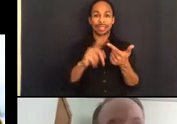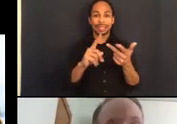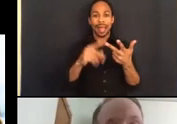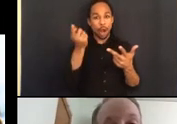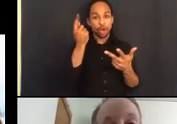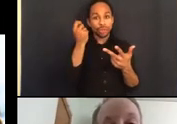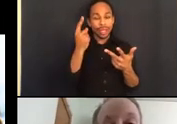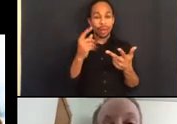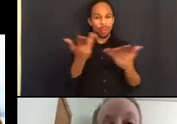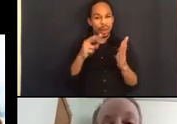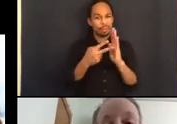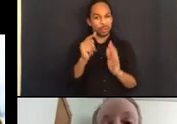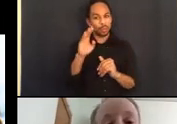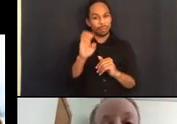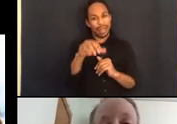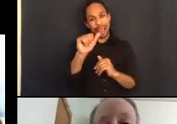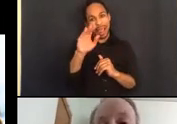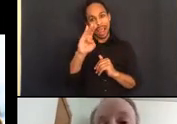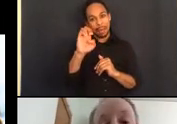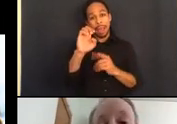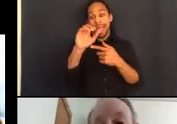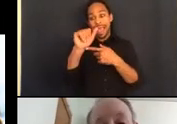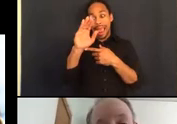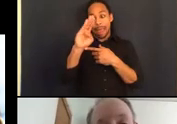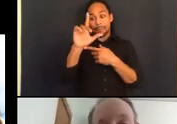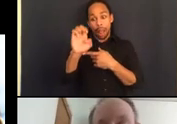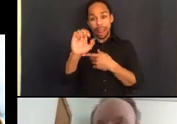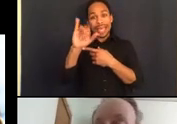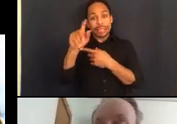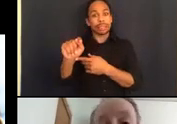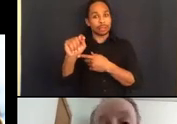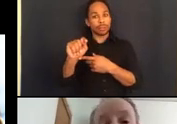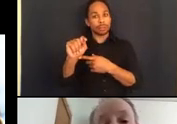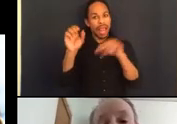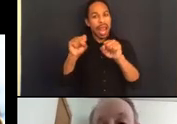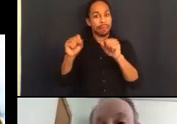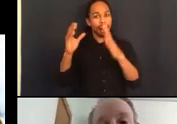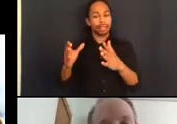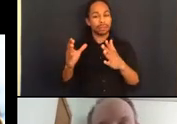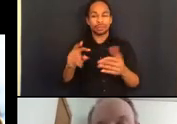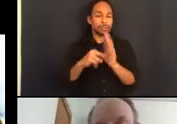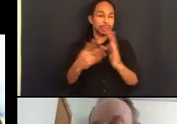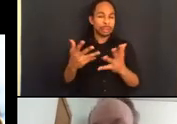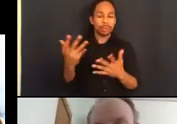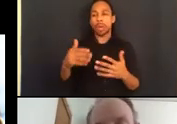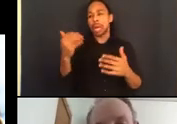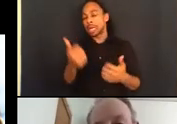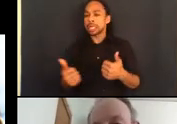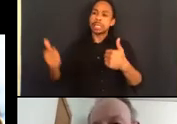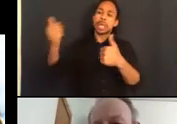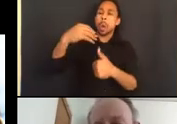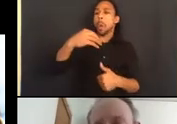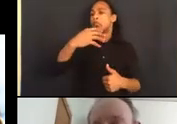ableism. And ableism is always already patriarchal, white supremacist, Christian